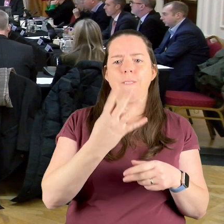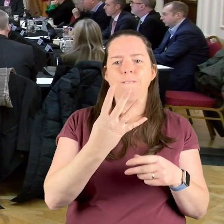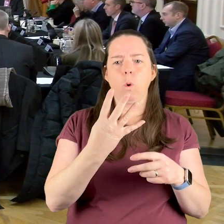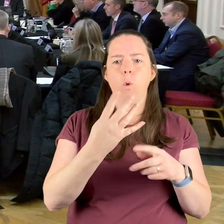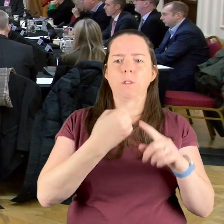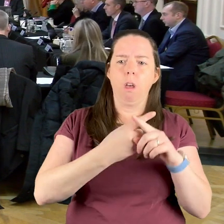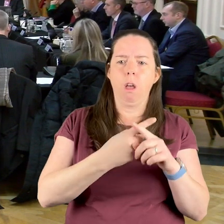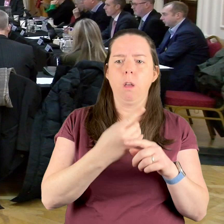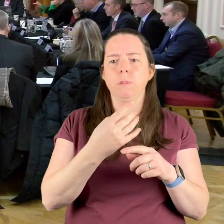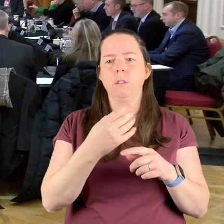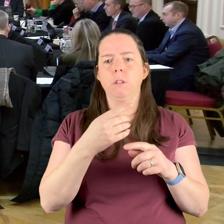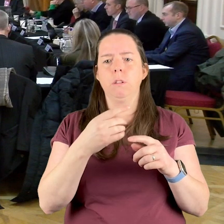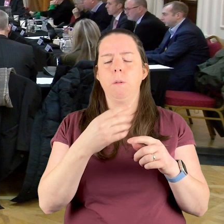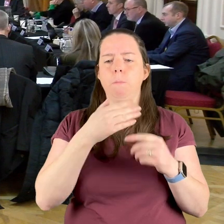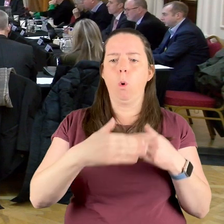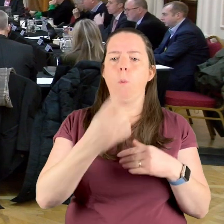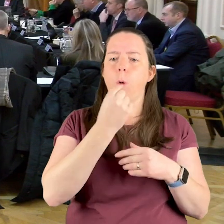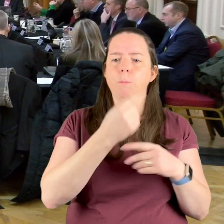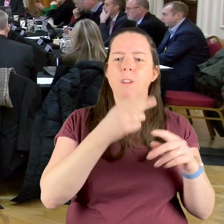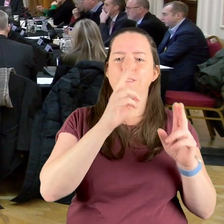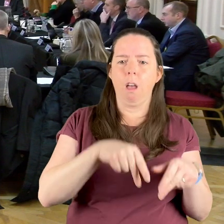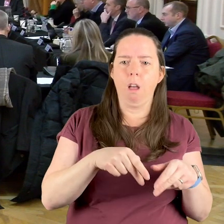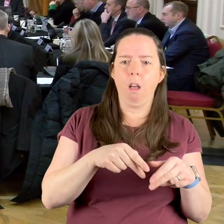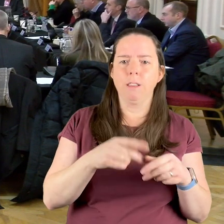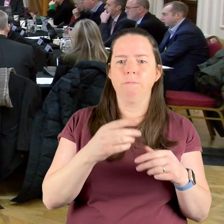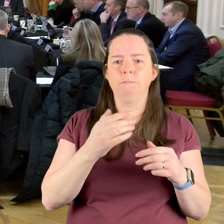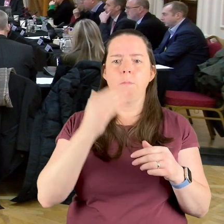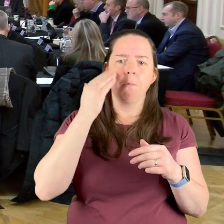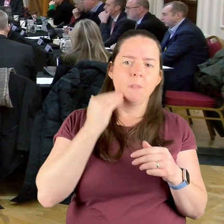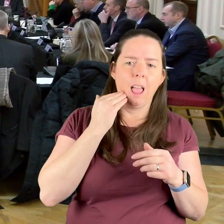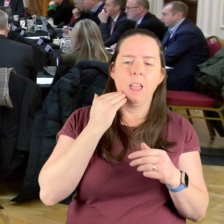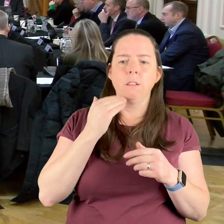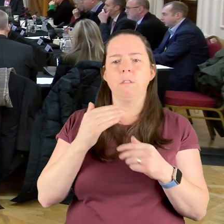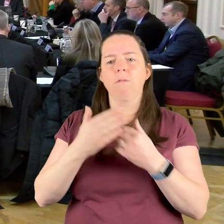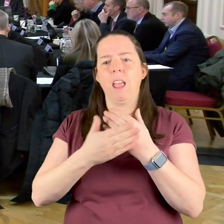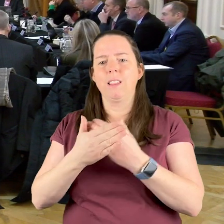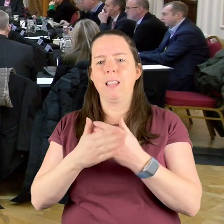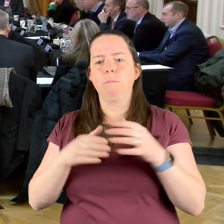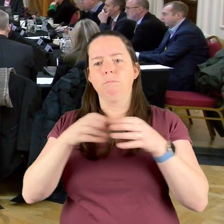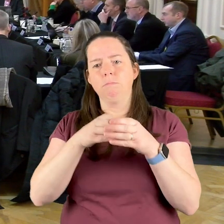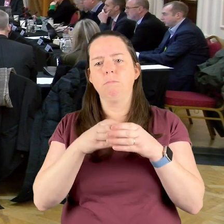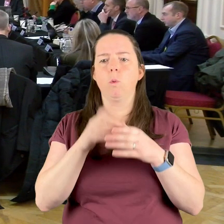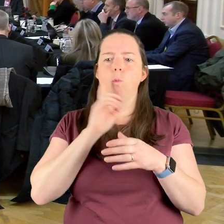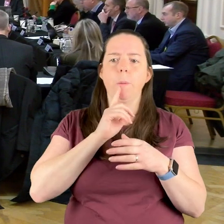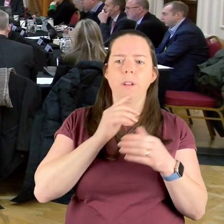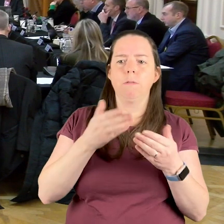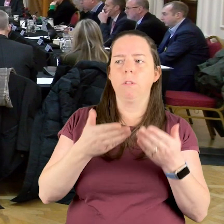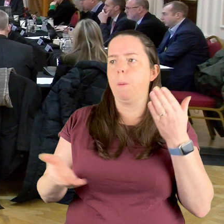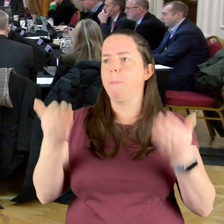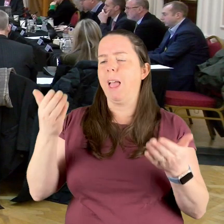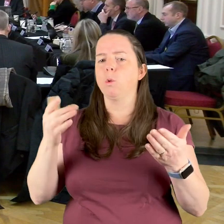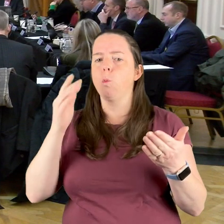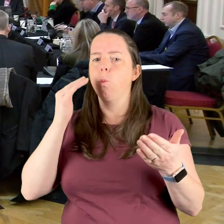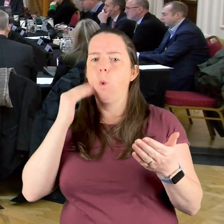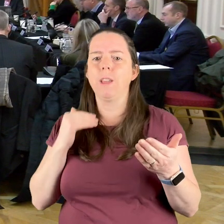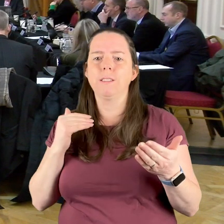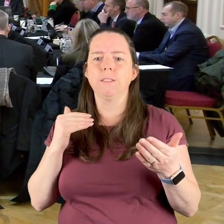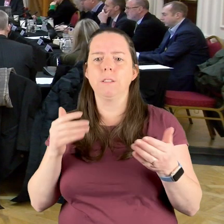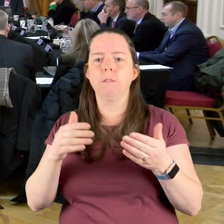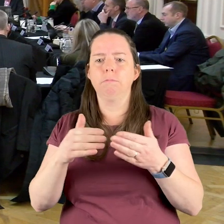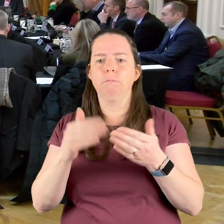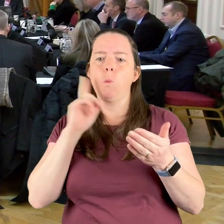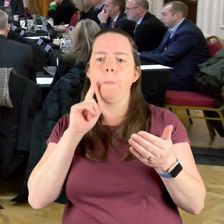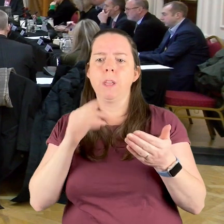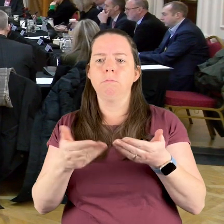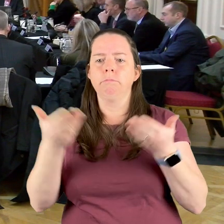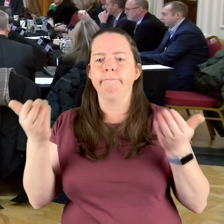to 3.7 more likely to die in terms of black and ethnic minority women versus our white counterparts. So we felt that would be